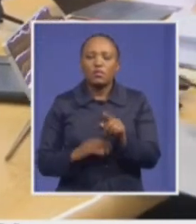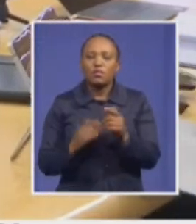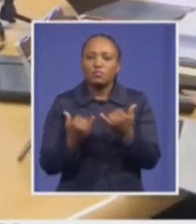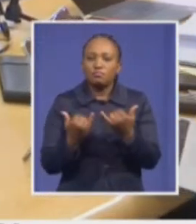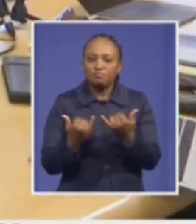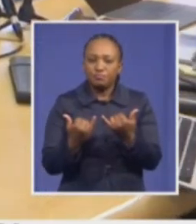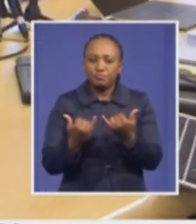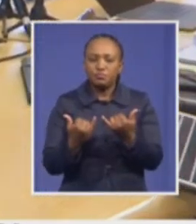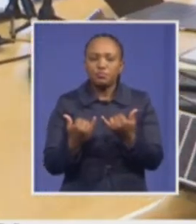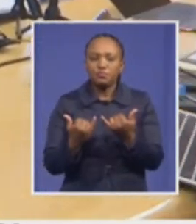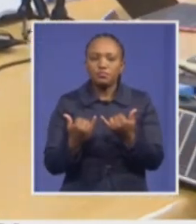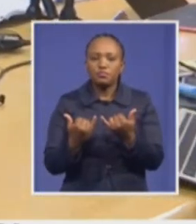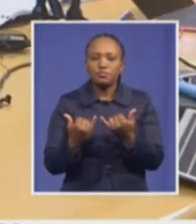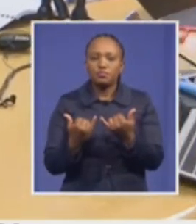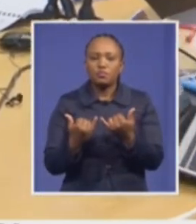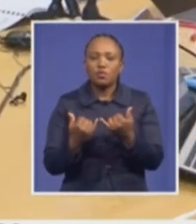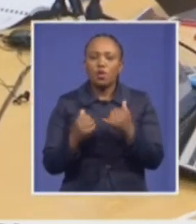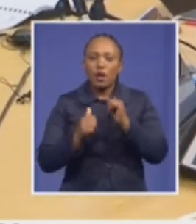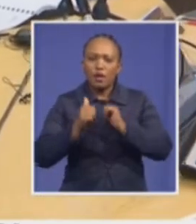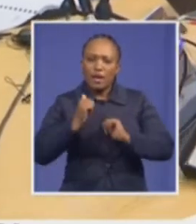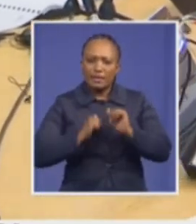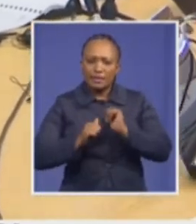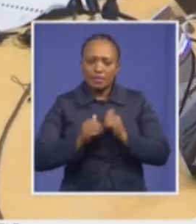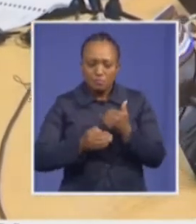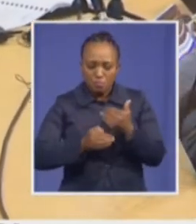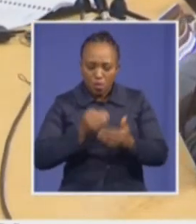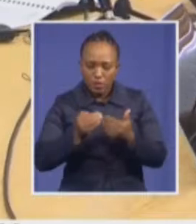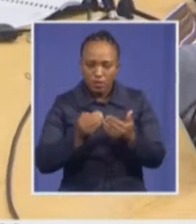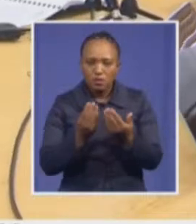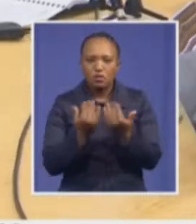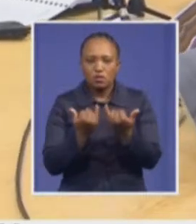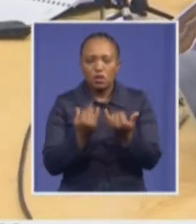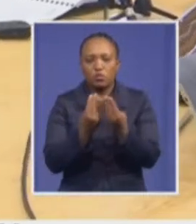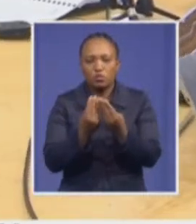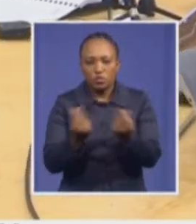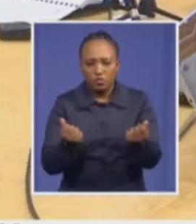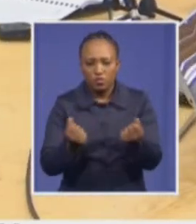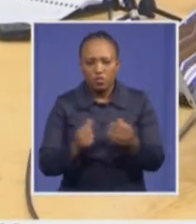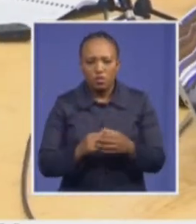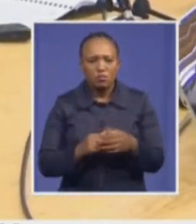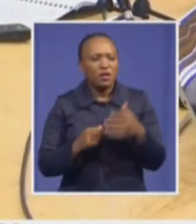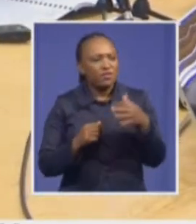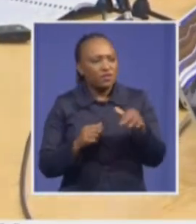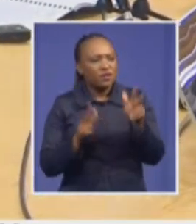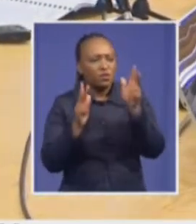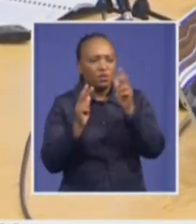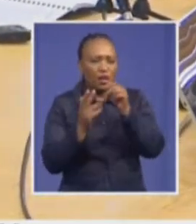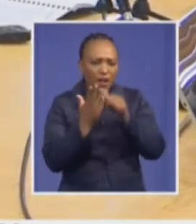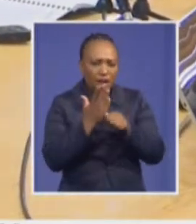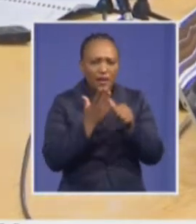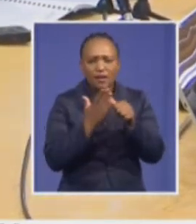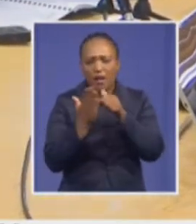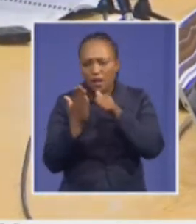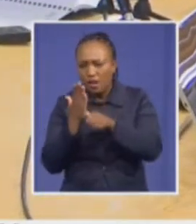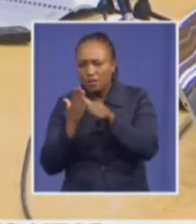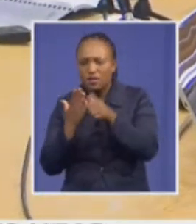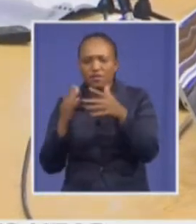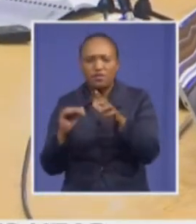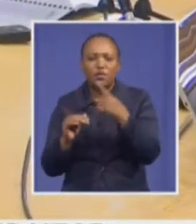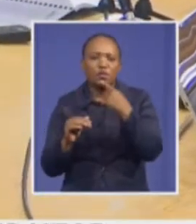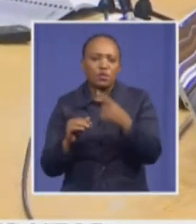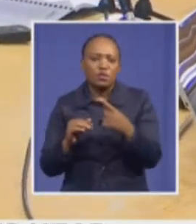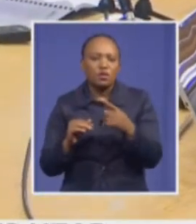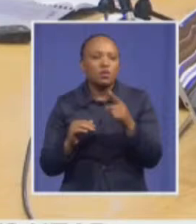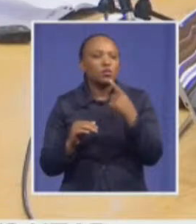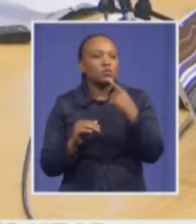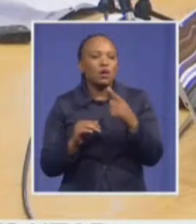Yes. Yeah, I've read all these letters. That letter says we will not air this program